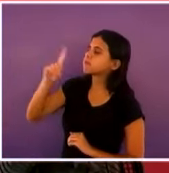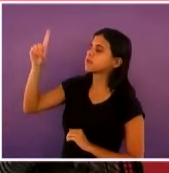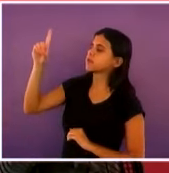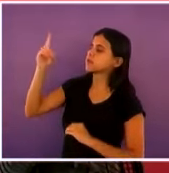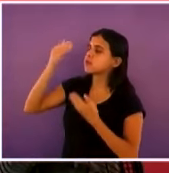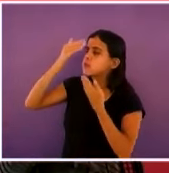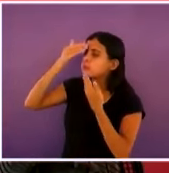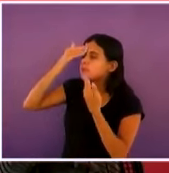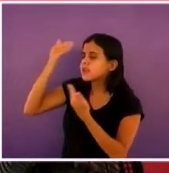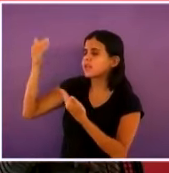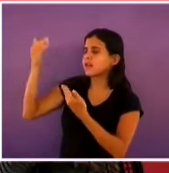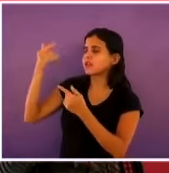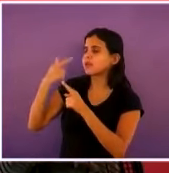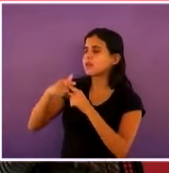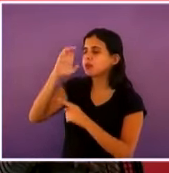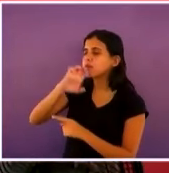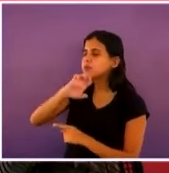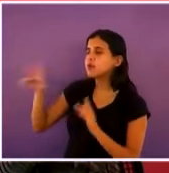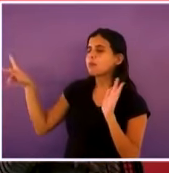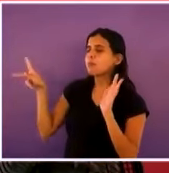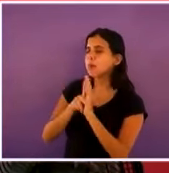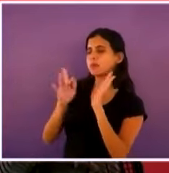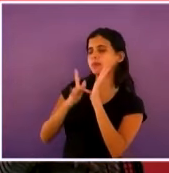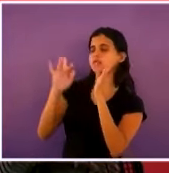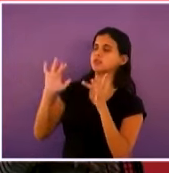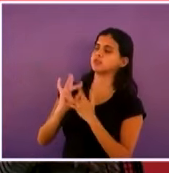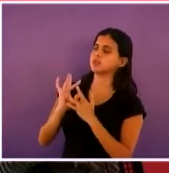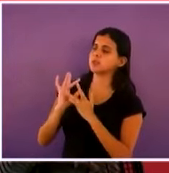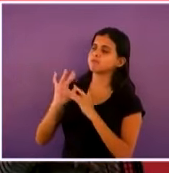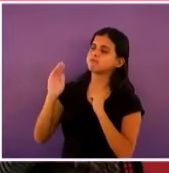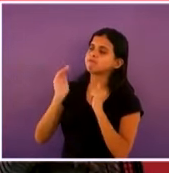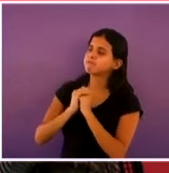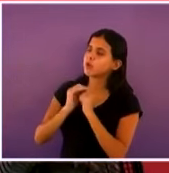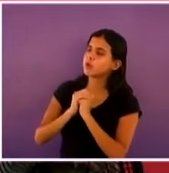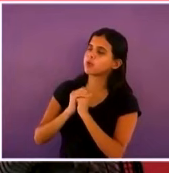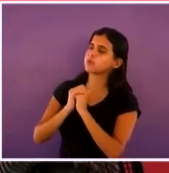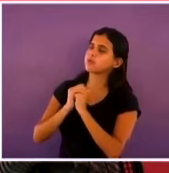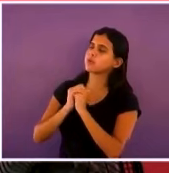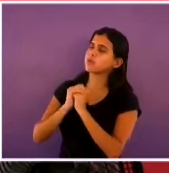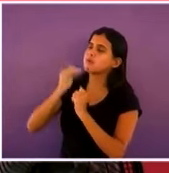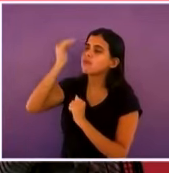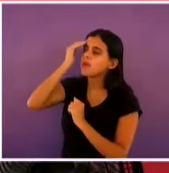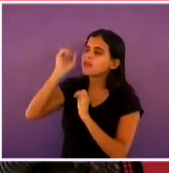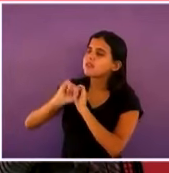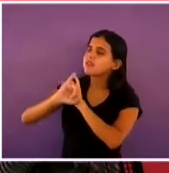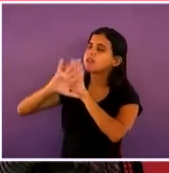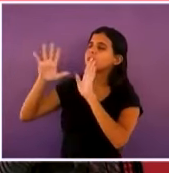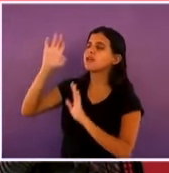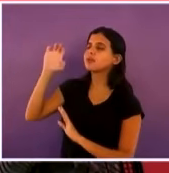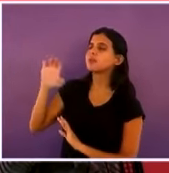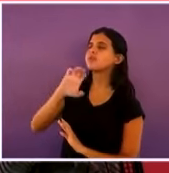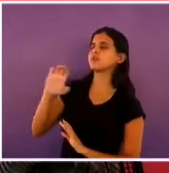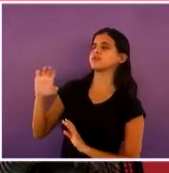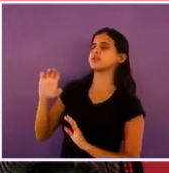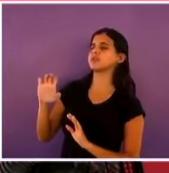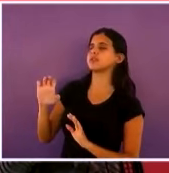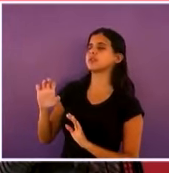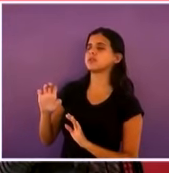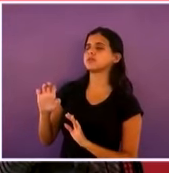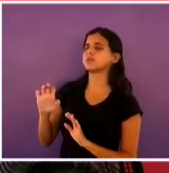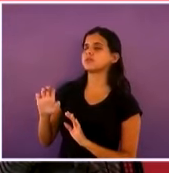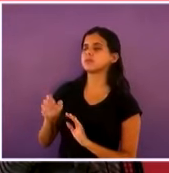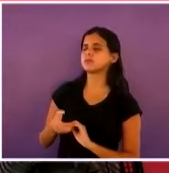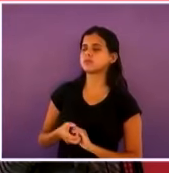Jesus. We pray for your discernment. Nós oramos pelo teu discernimento. In navigating through the